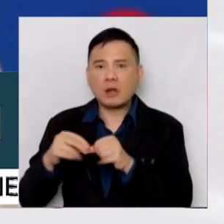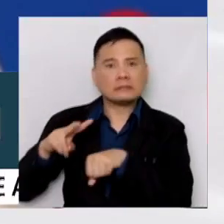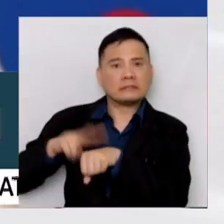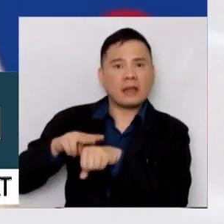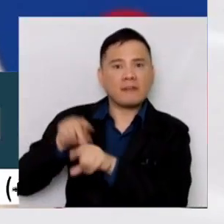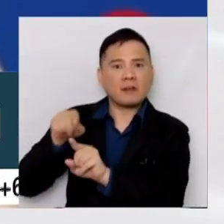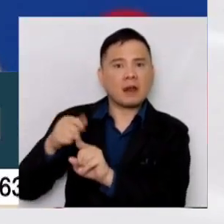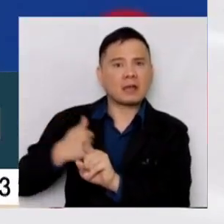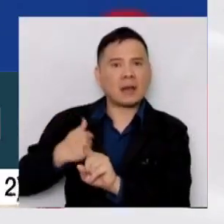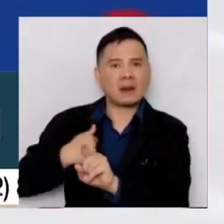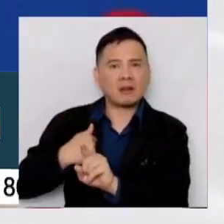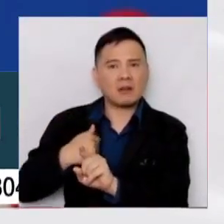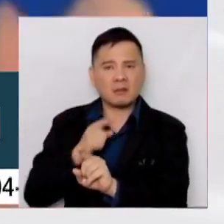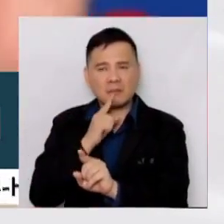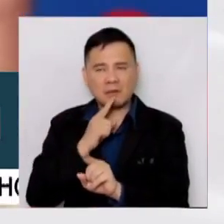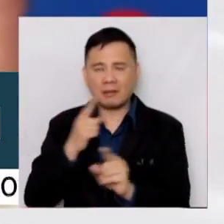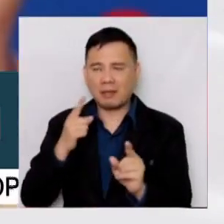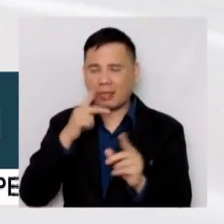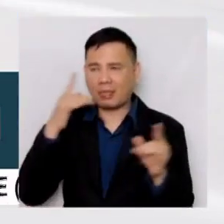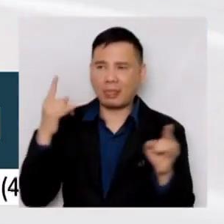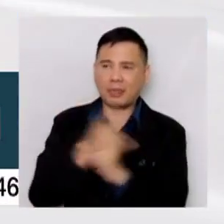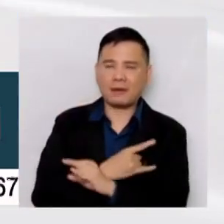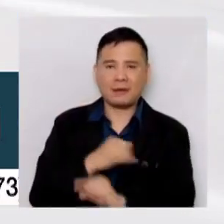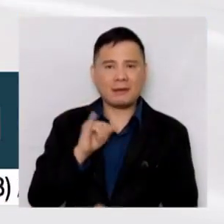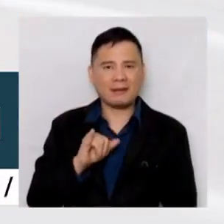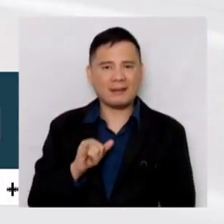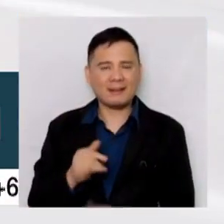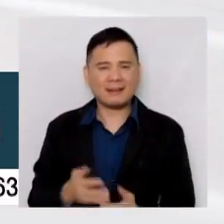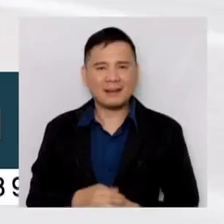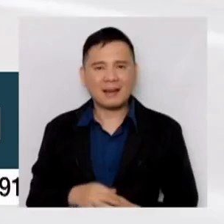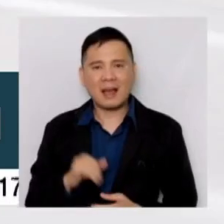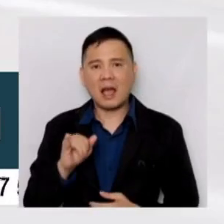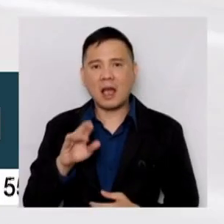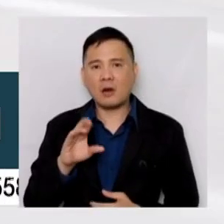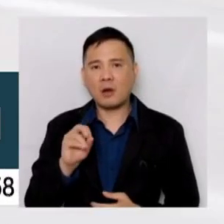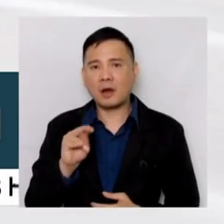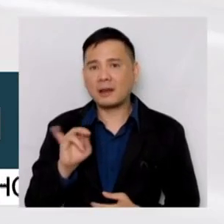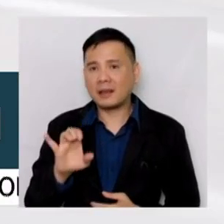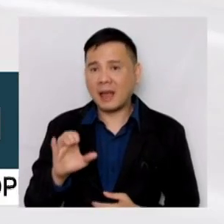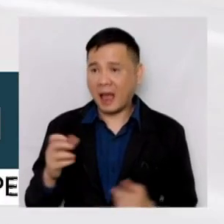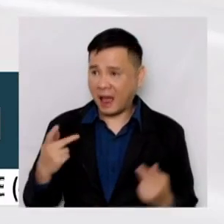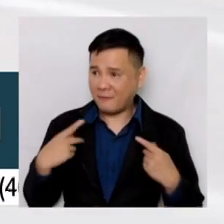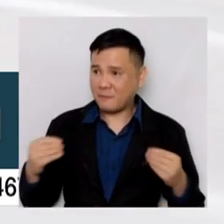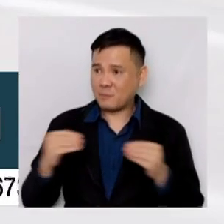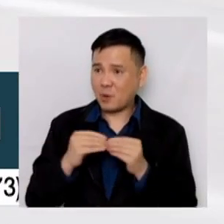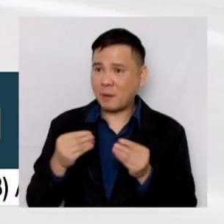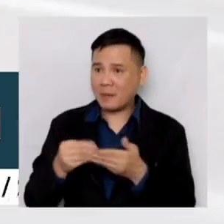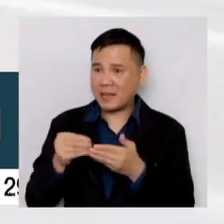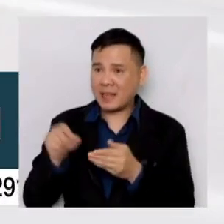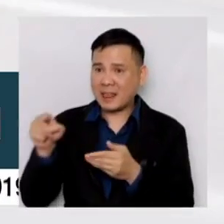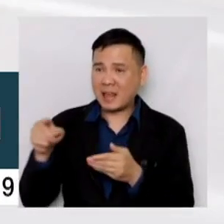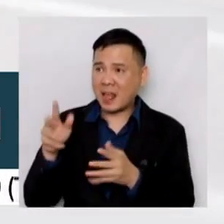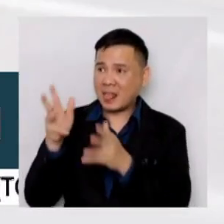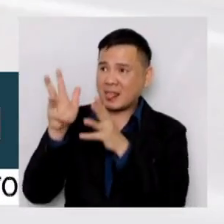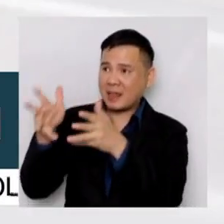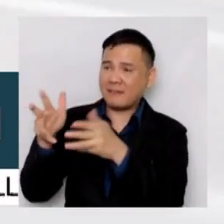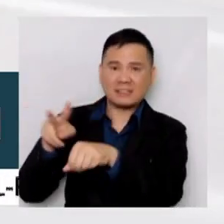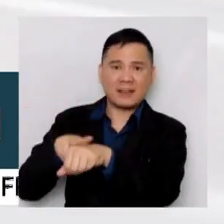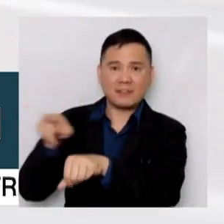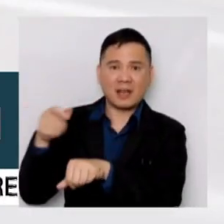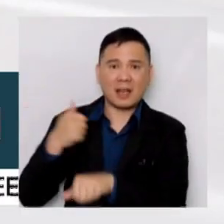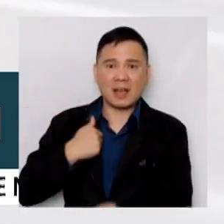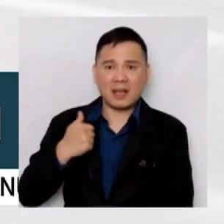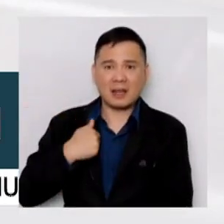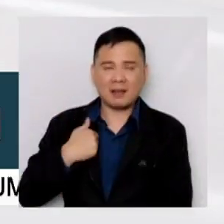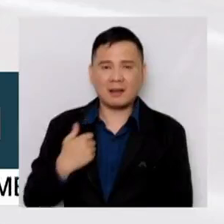that a little bit ironic? It's a little bit ironic that we have more money than that. And it's a little bit of it's rather a crime that we have